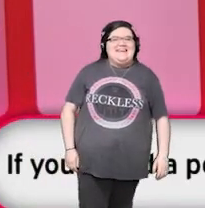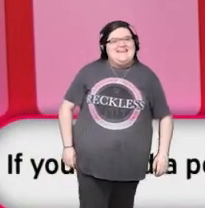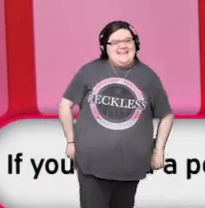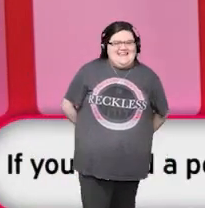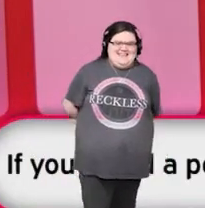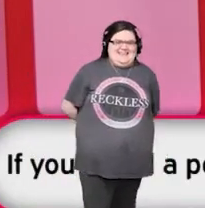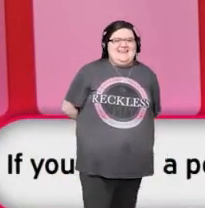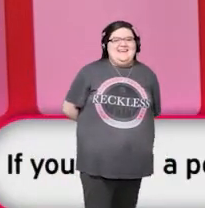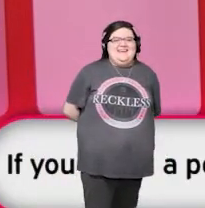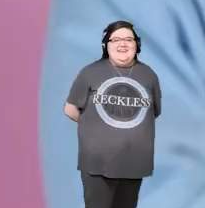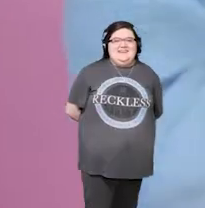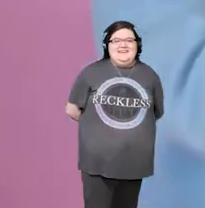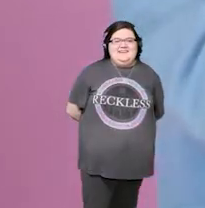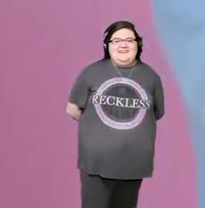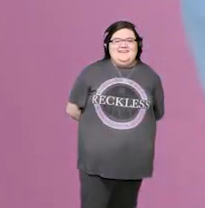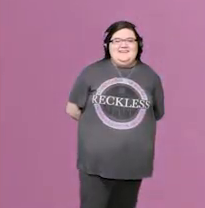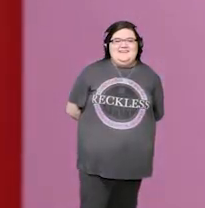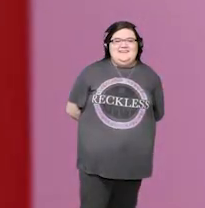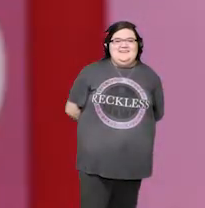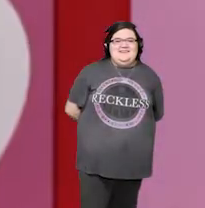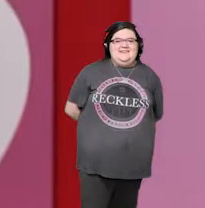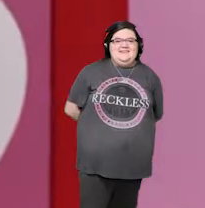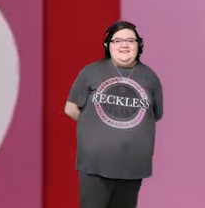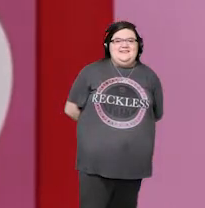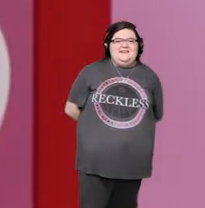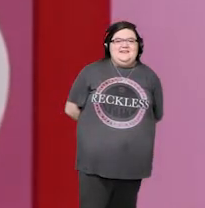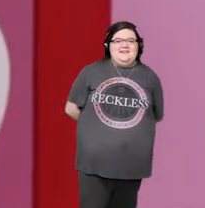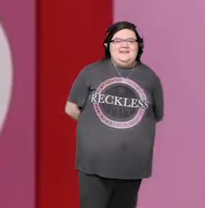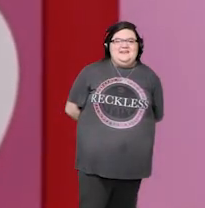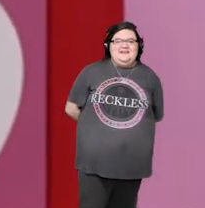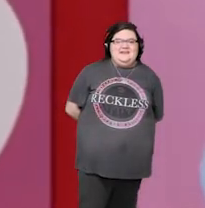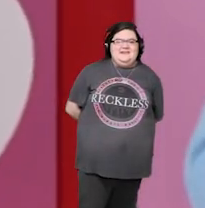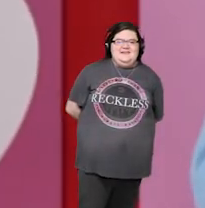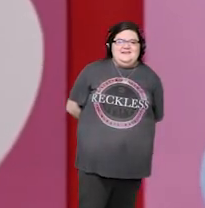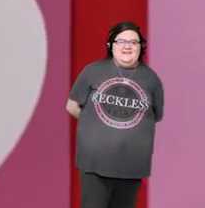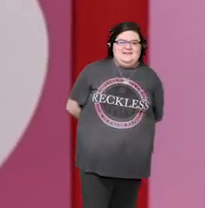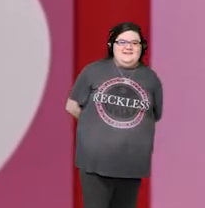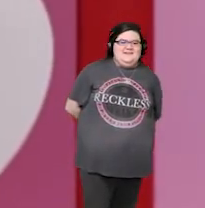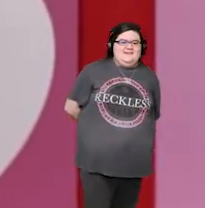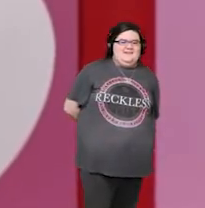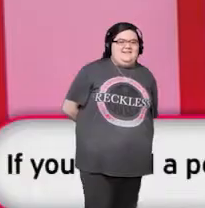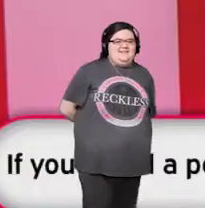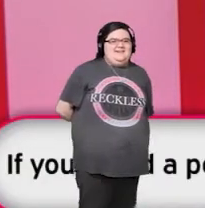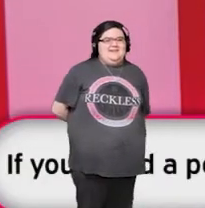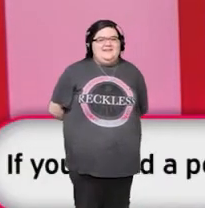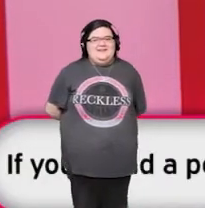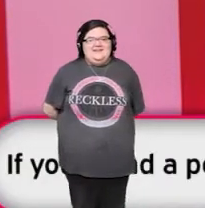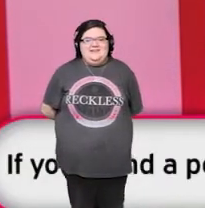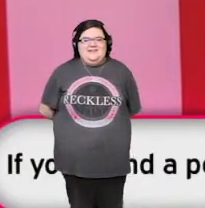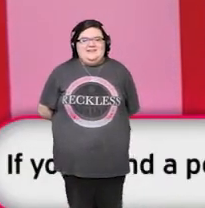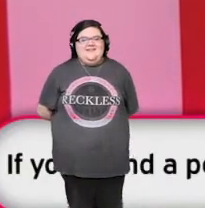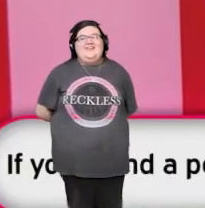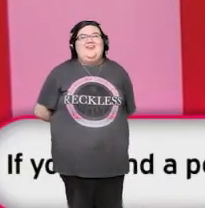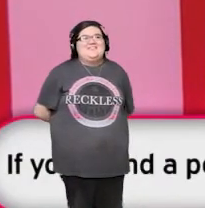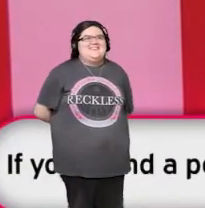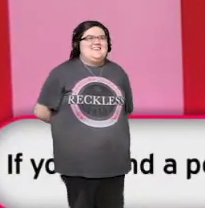DVD. SSD card, he's like, can you upload these files to me? Oh, okay. On the SD card, okay. Yeah. Happens to be. Yeah. Oh, there's a little folder that says naughty.